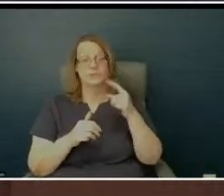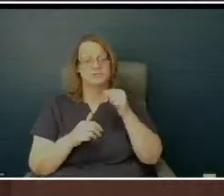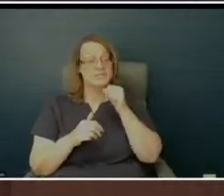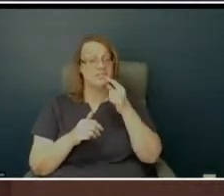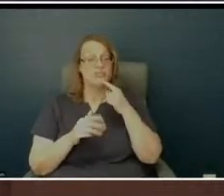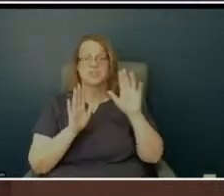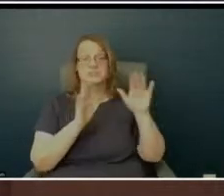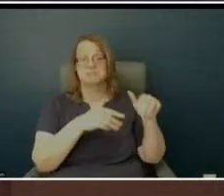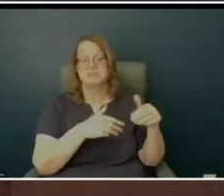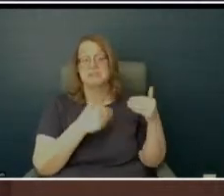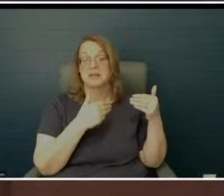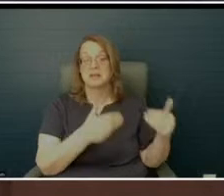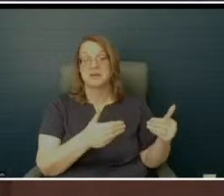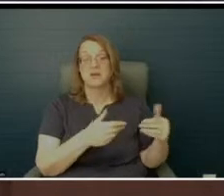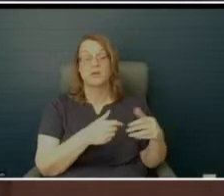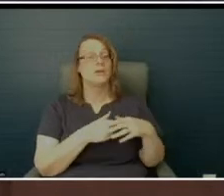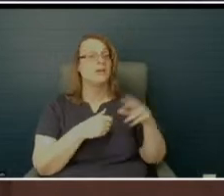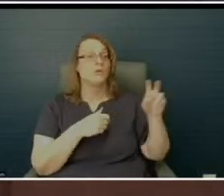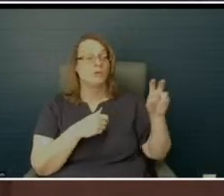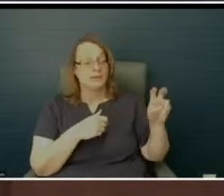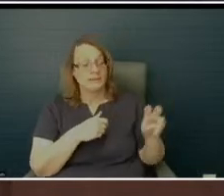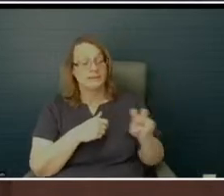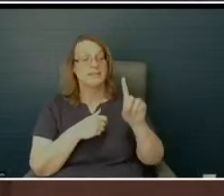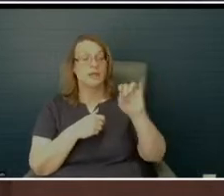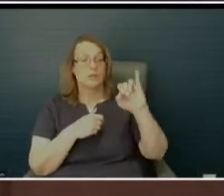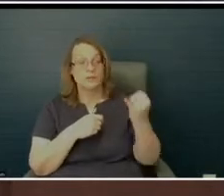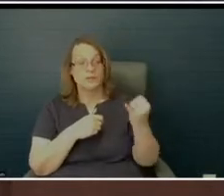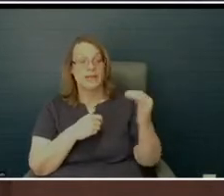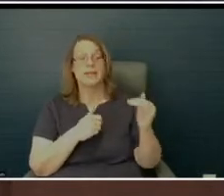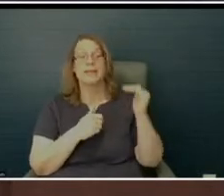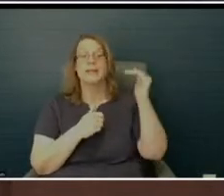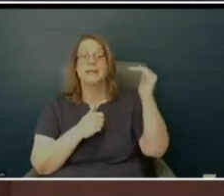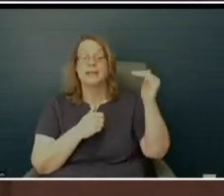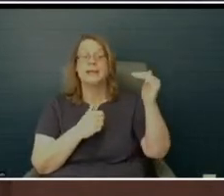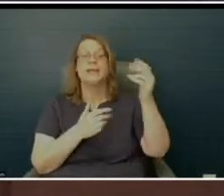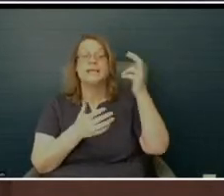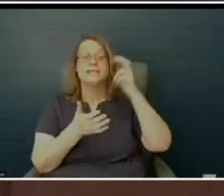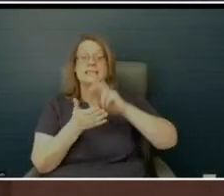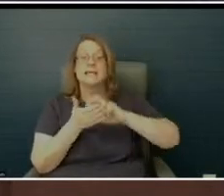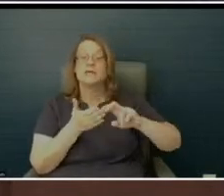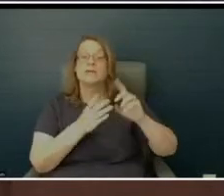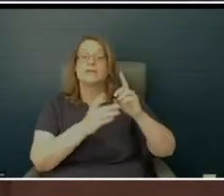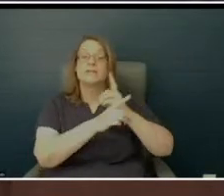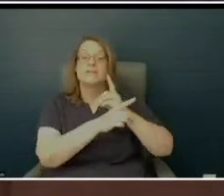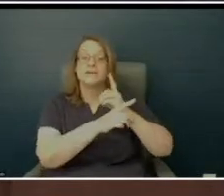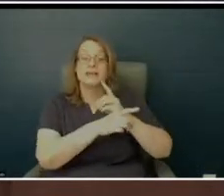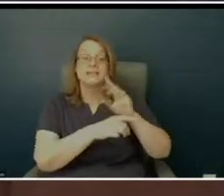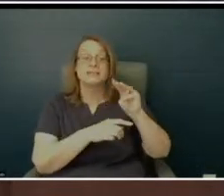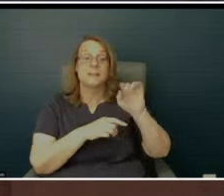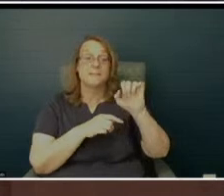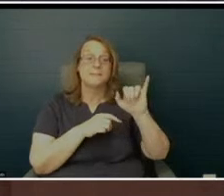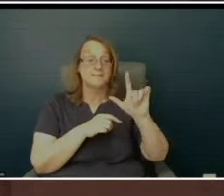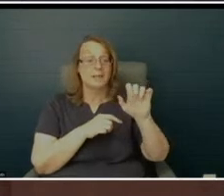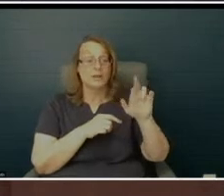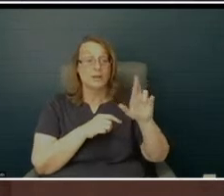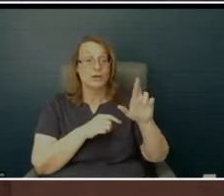of Justice to the Secretary of Defense, Christopher Miller. As you'll hear, Secretary Miller actually reached out to a